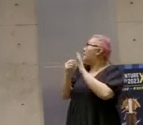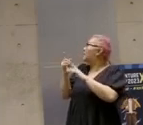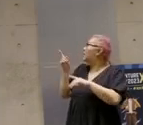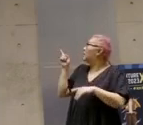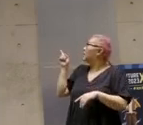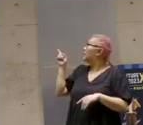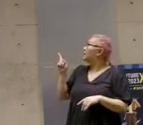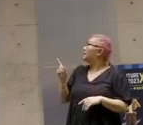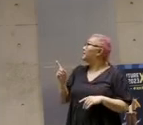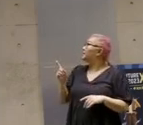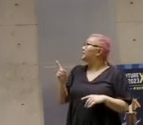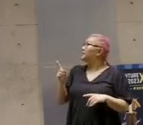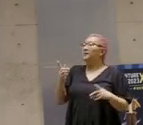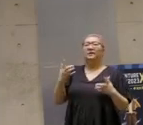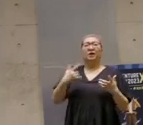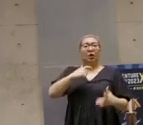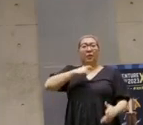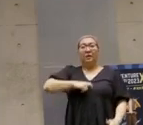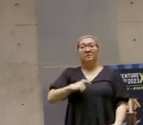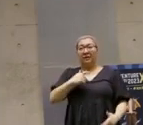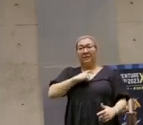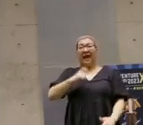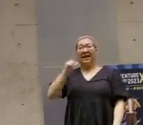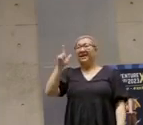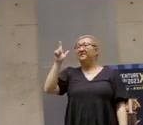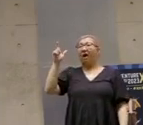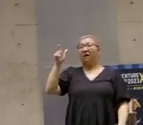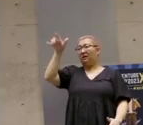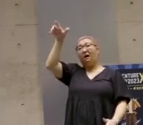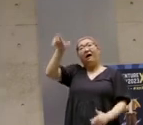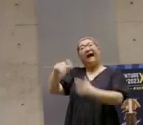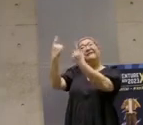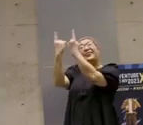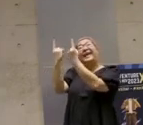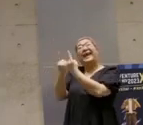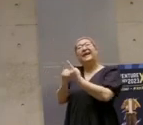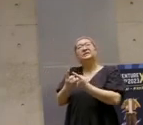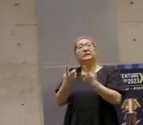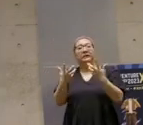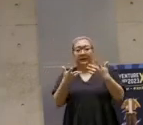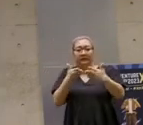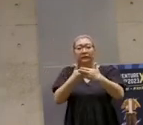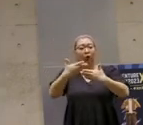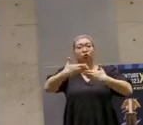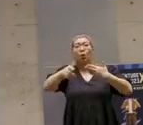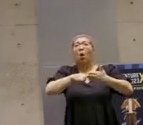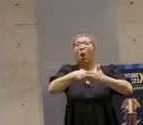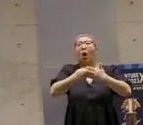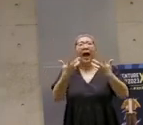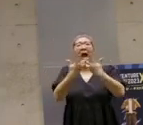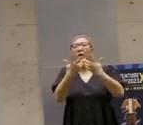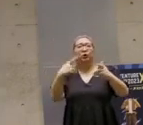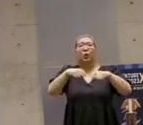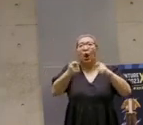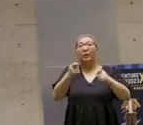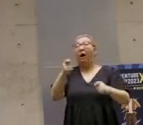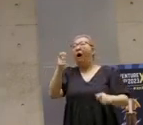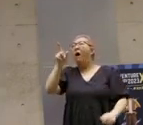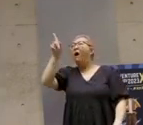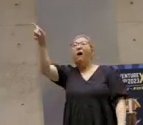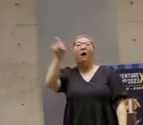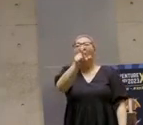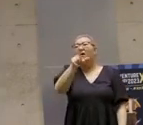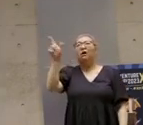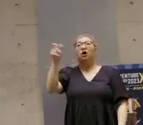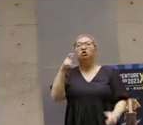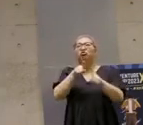You're using everything on everything else. So what we can do is we can go and you can go, this is what you're